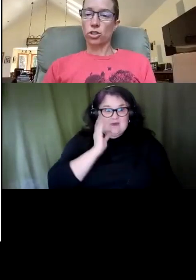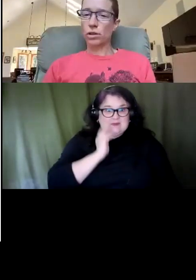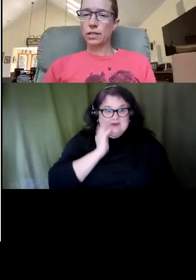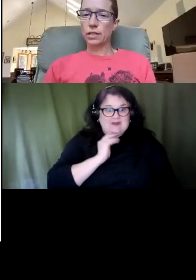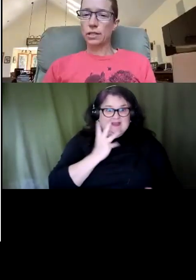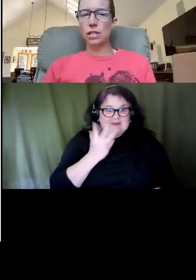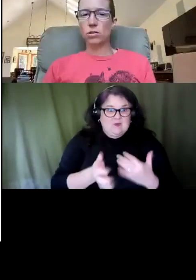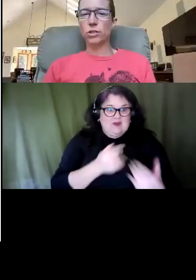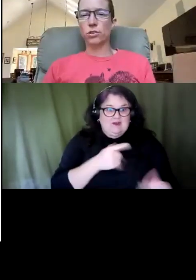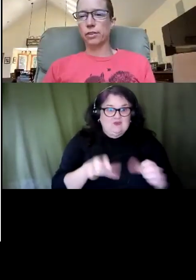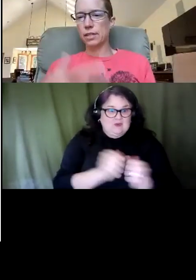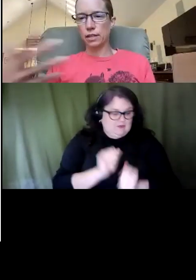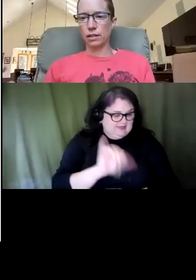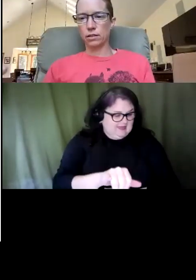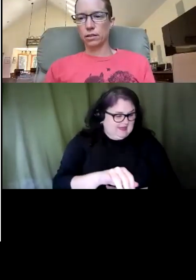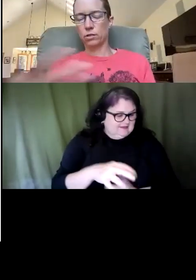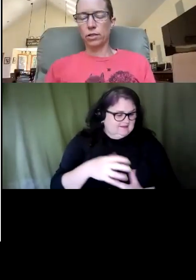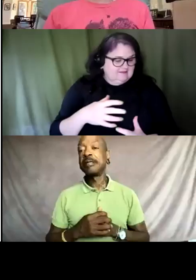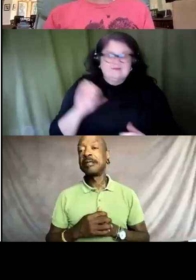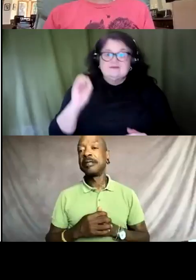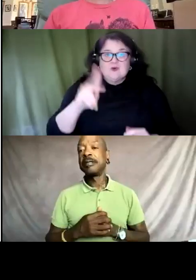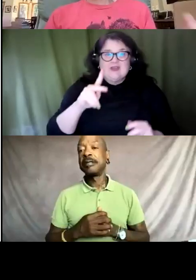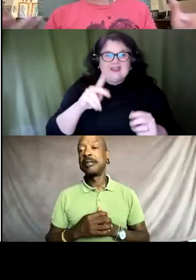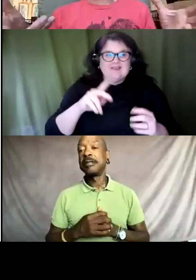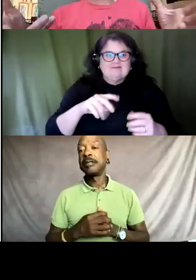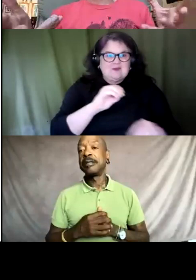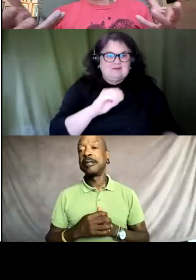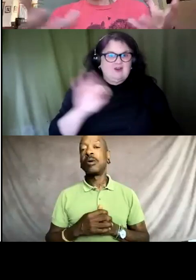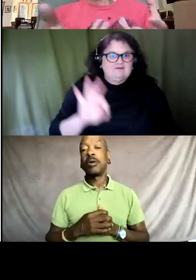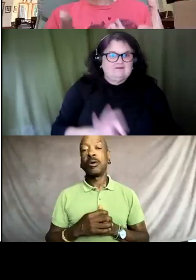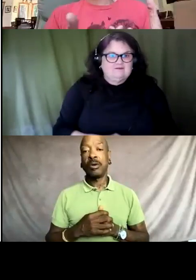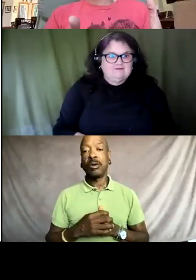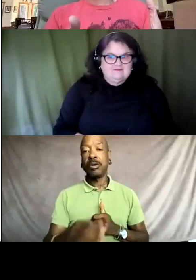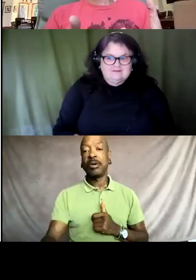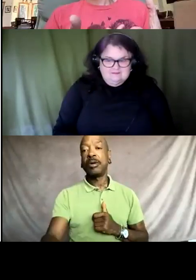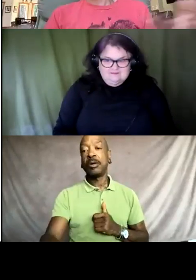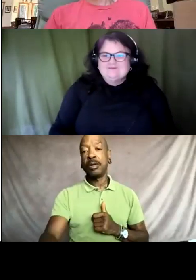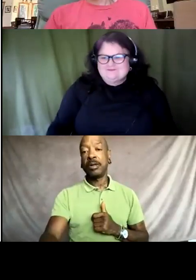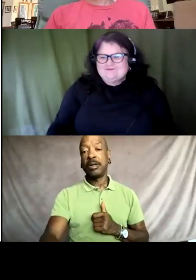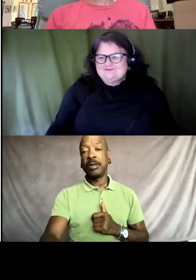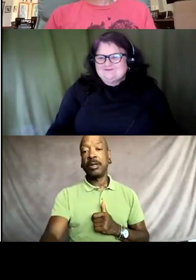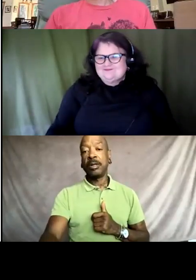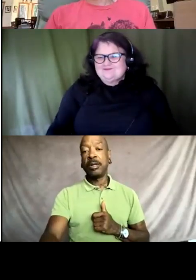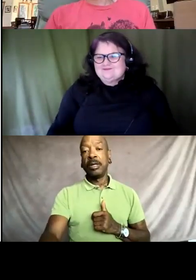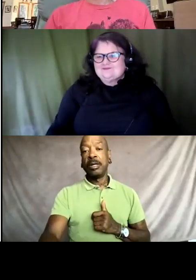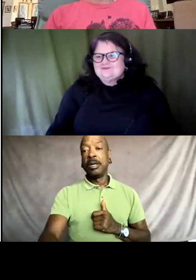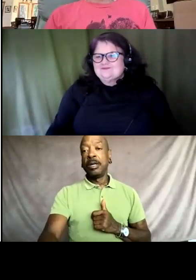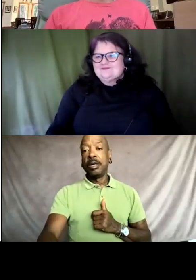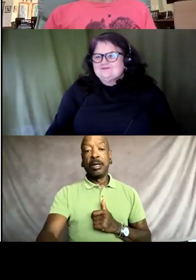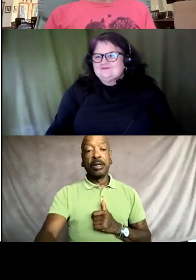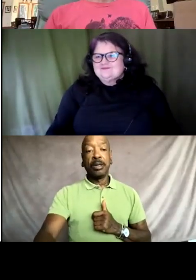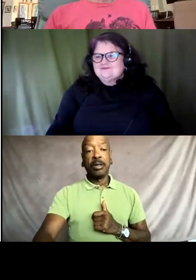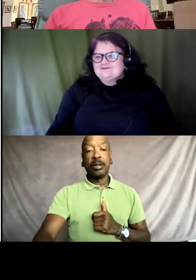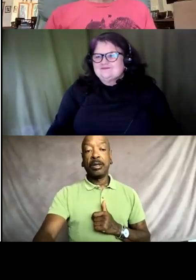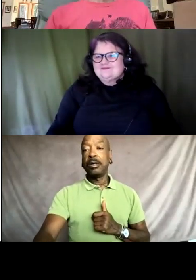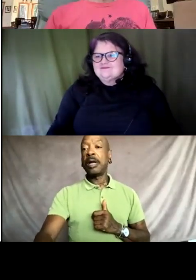that insurance covers it or you're thinking along with other people, okay, we're taking some risks here. How do we want to share this risk? I